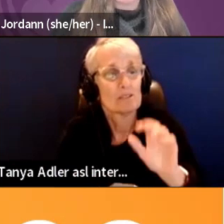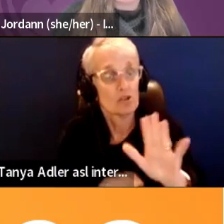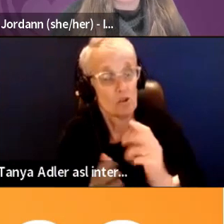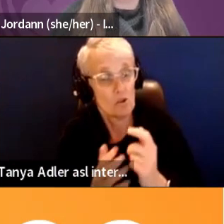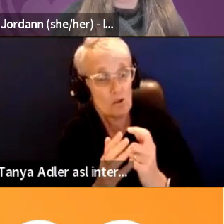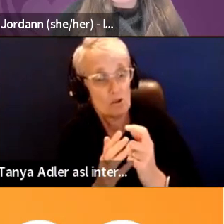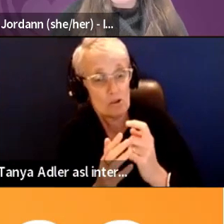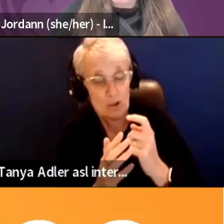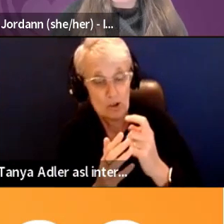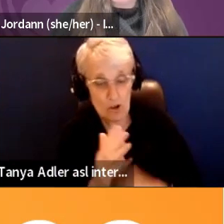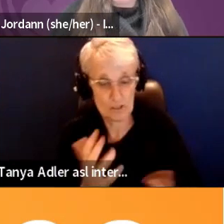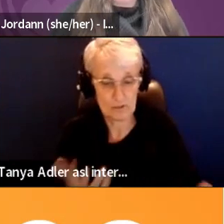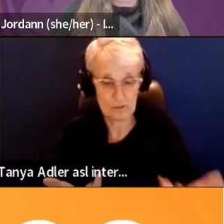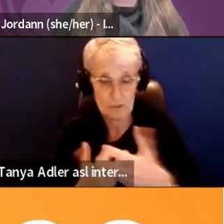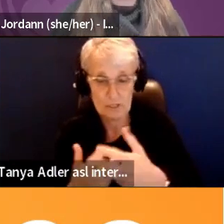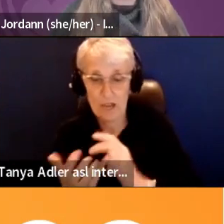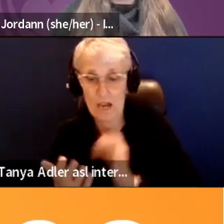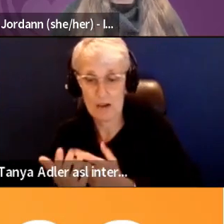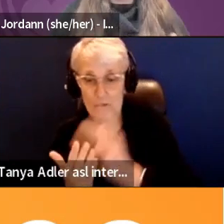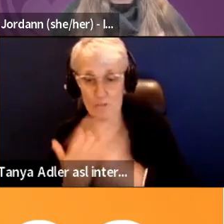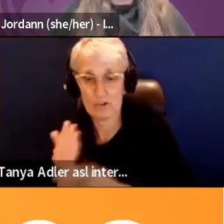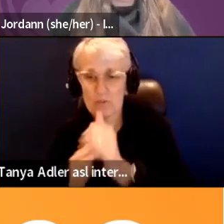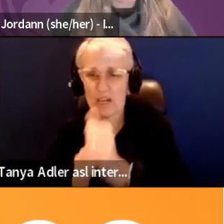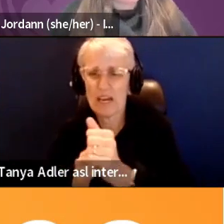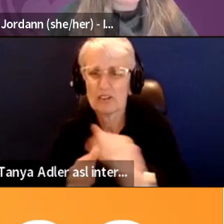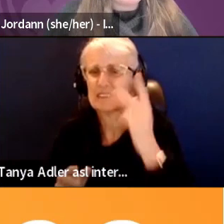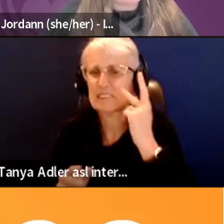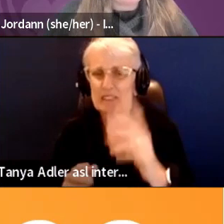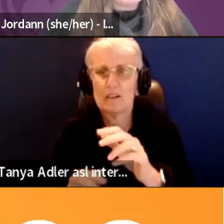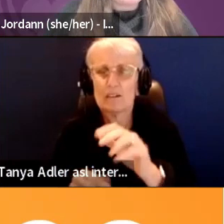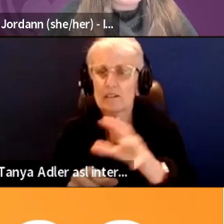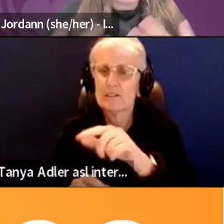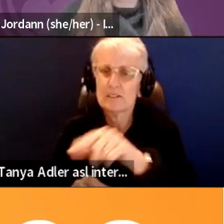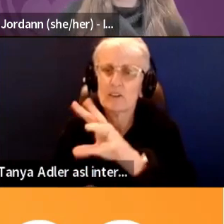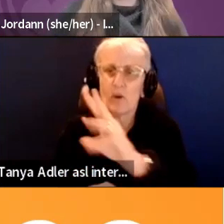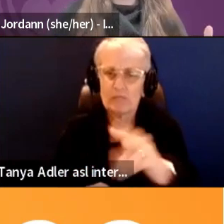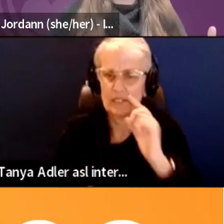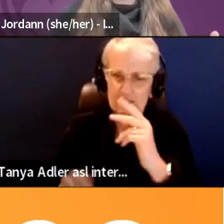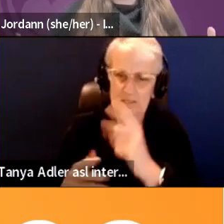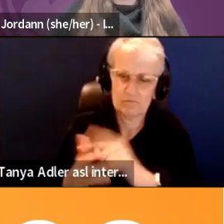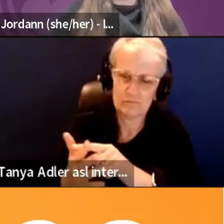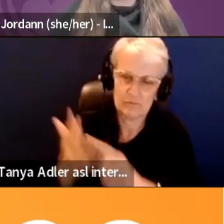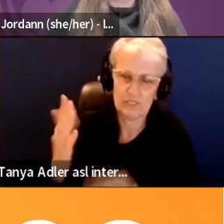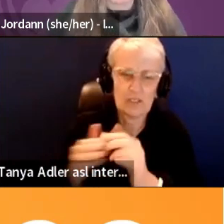eligible costs on our program guide, which is available on our website, then you're welcome to apply with that